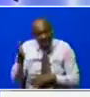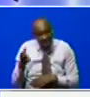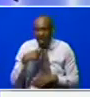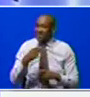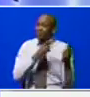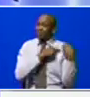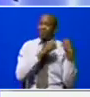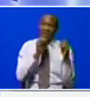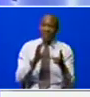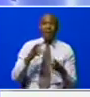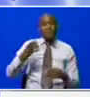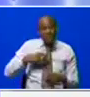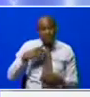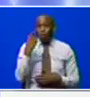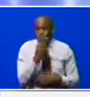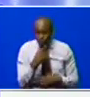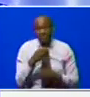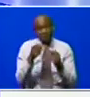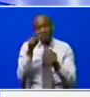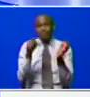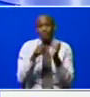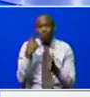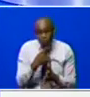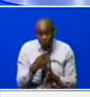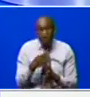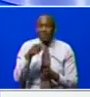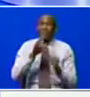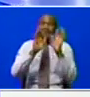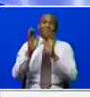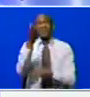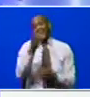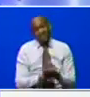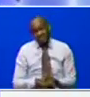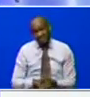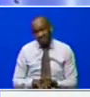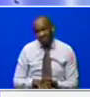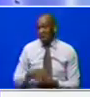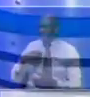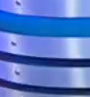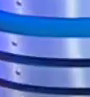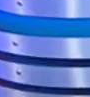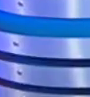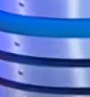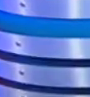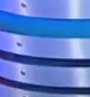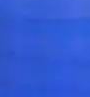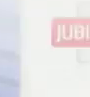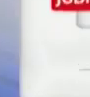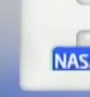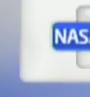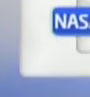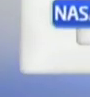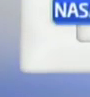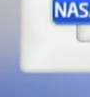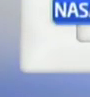because the people who should have been at least addressing some of these issues have been on the campaign trail. Okay, so let me ask this, because I think during the